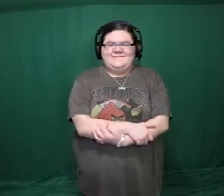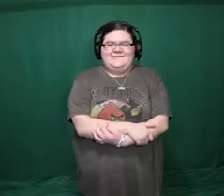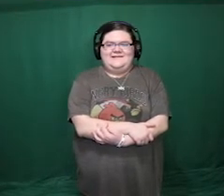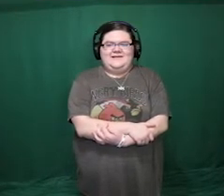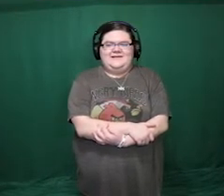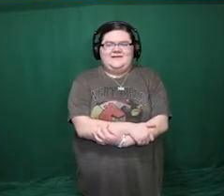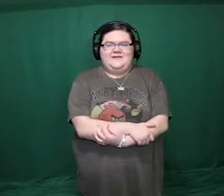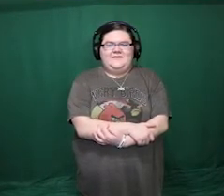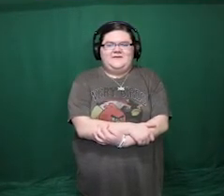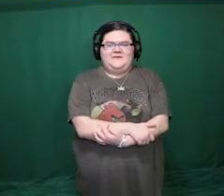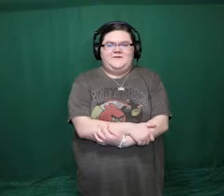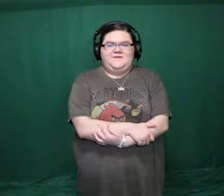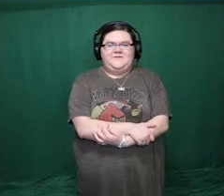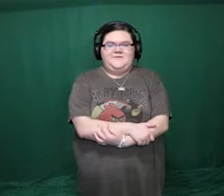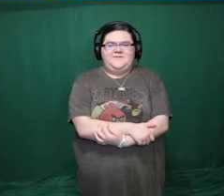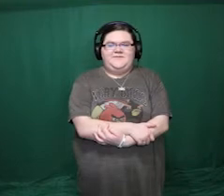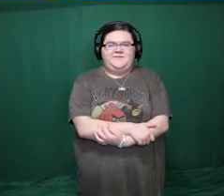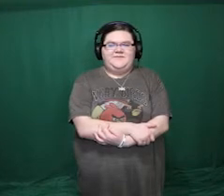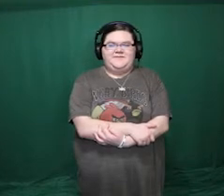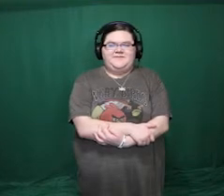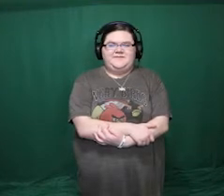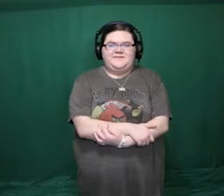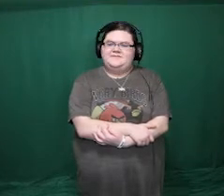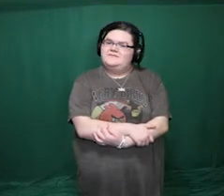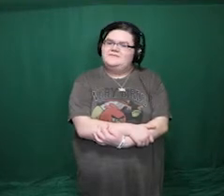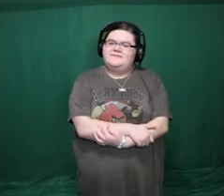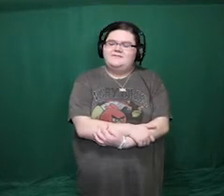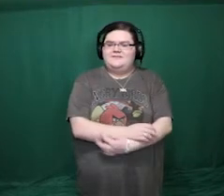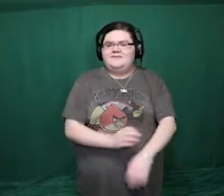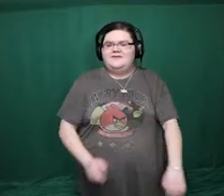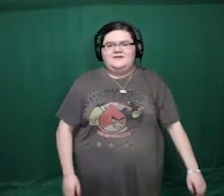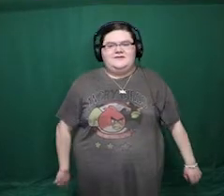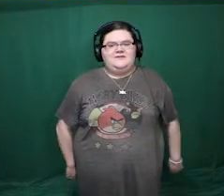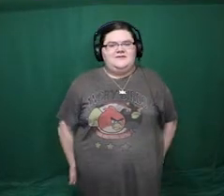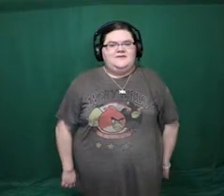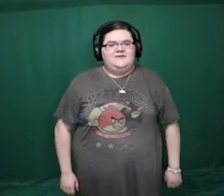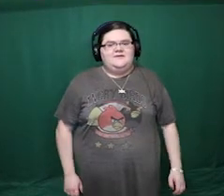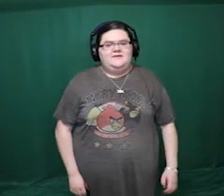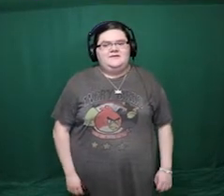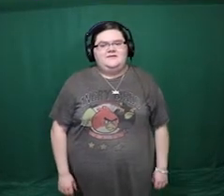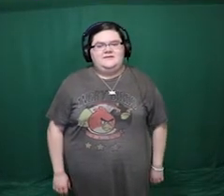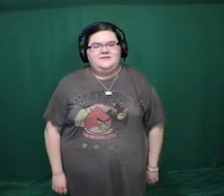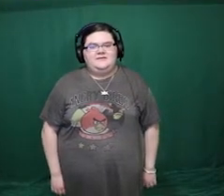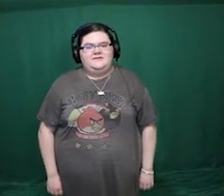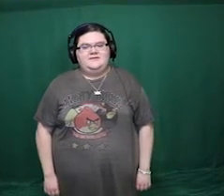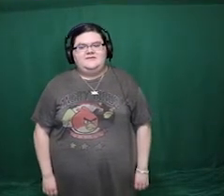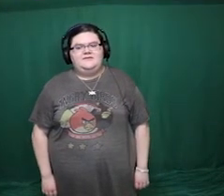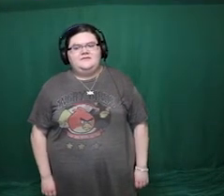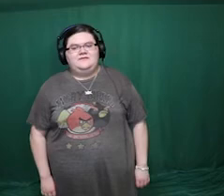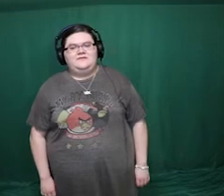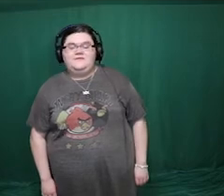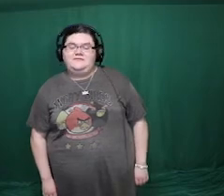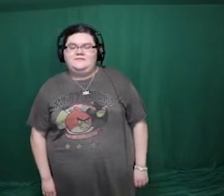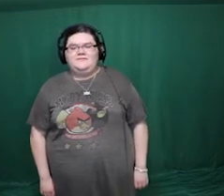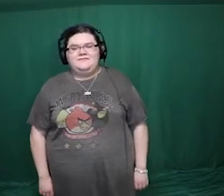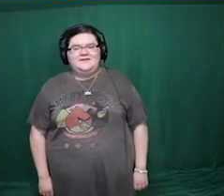it like religiously, but I enjoy it when I play it. We also don't have to sit at the menus for as long.